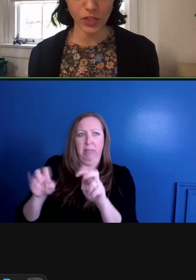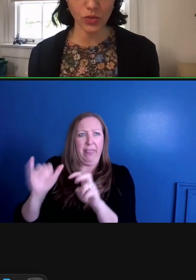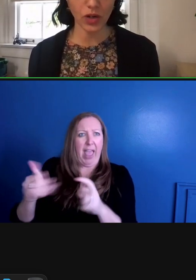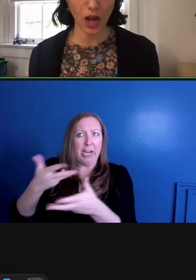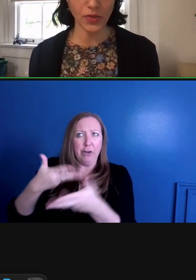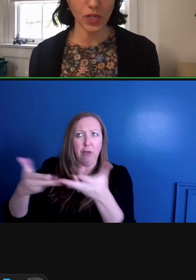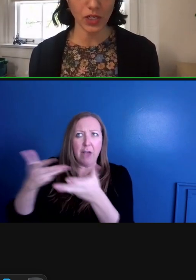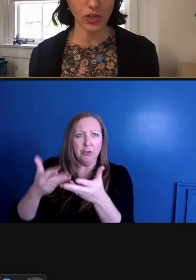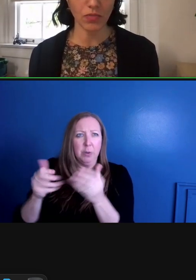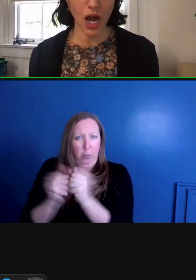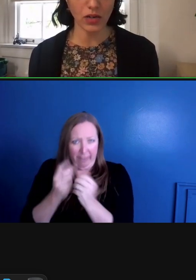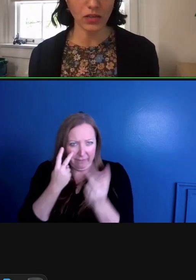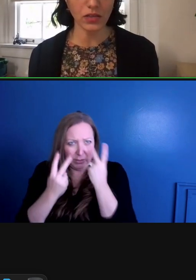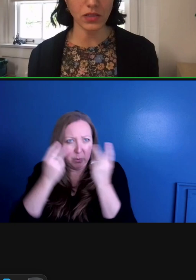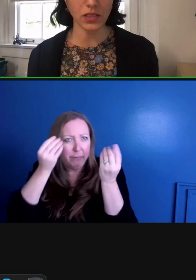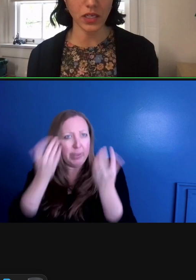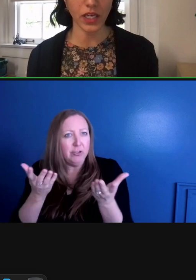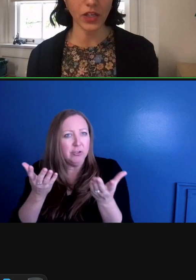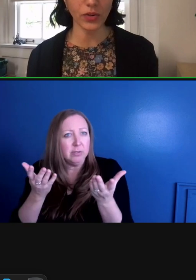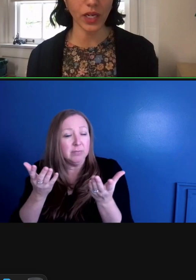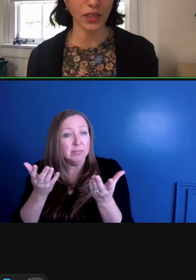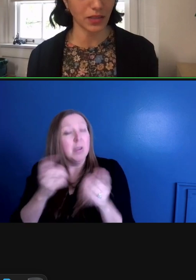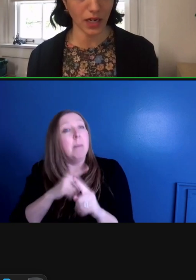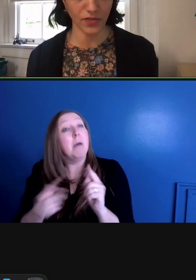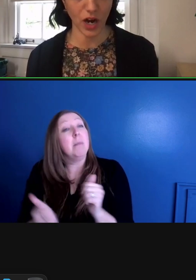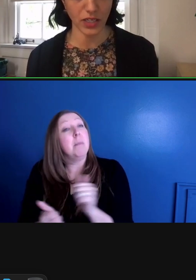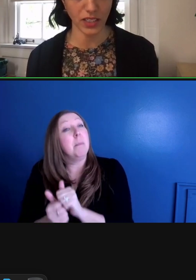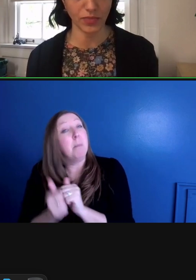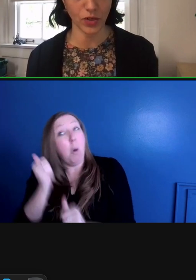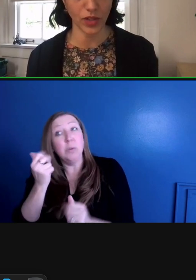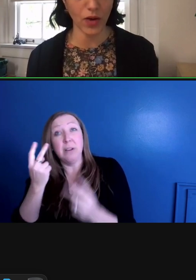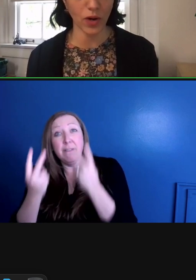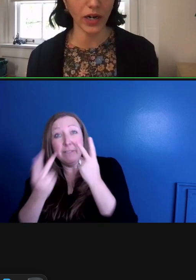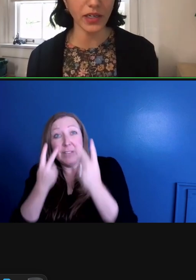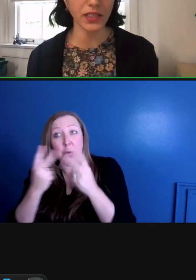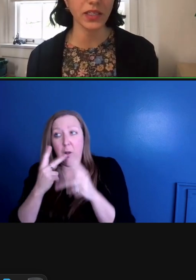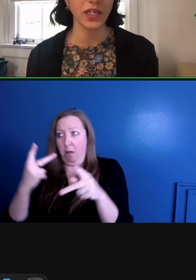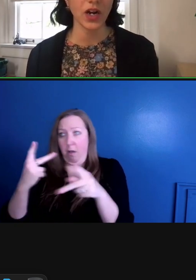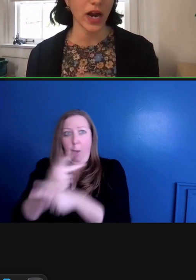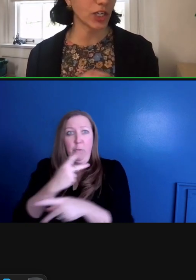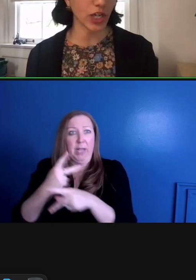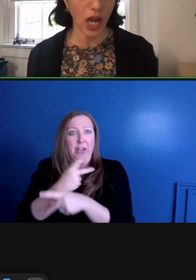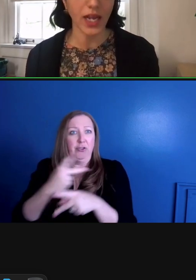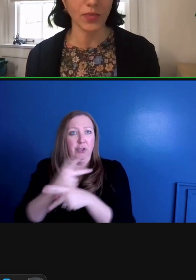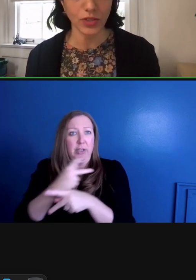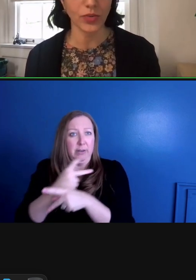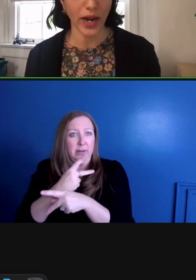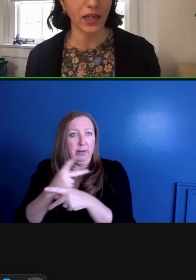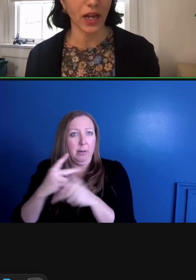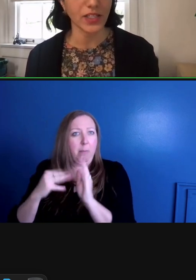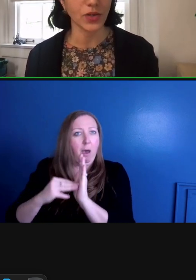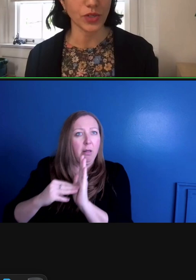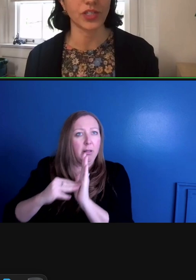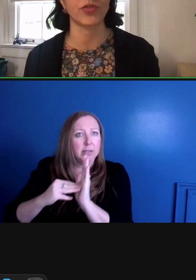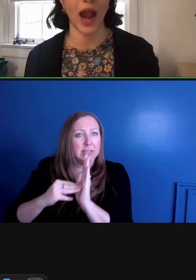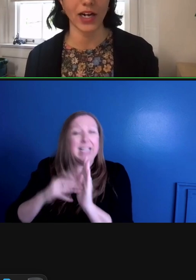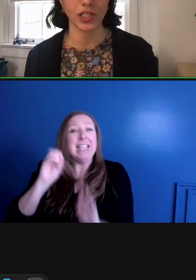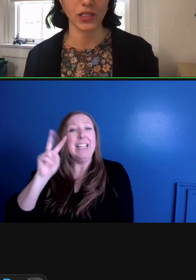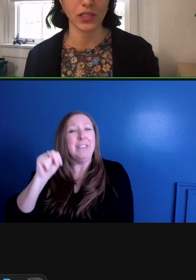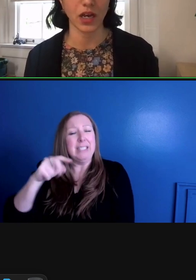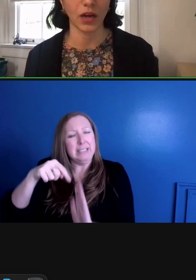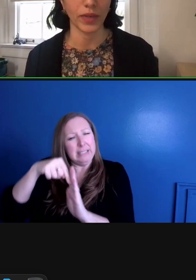most visual computational models, including state-of-the-art deep neural networks, are actually unable to recognize